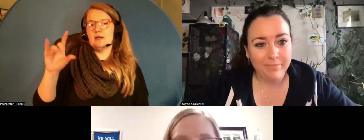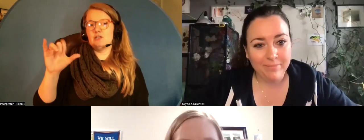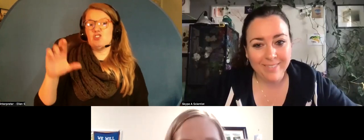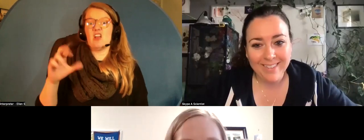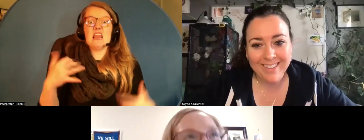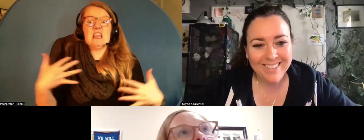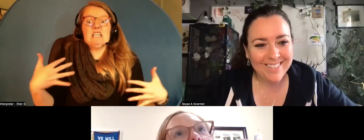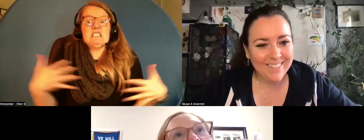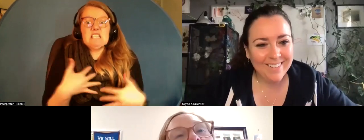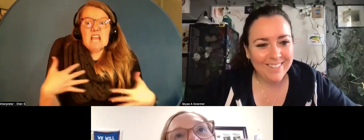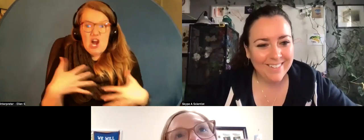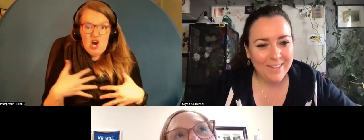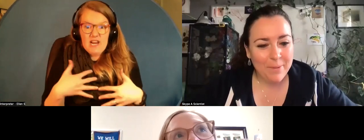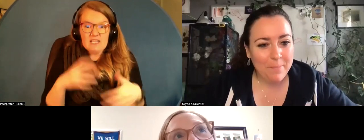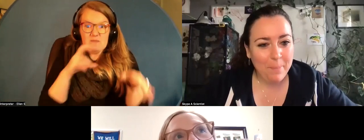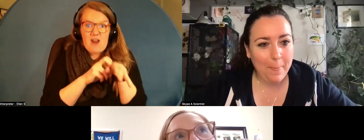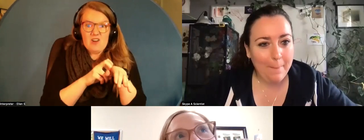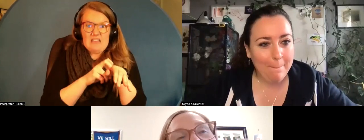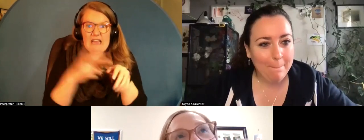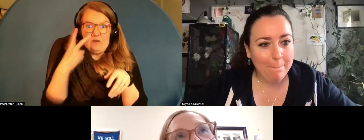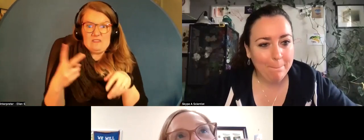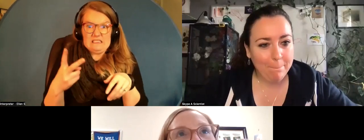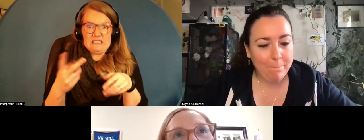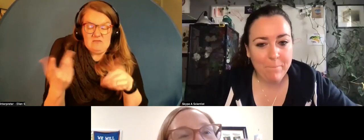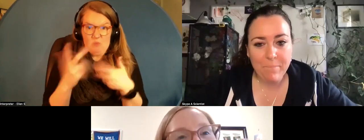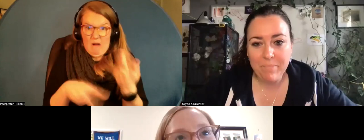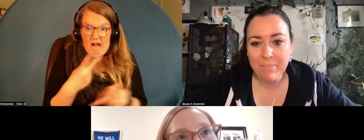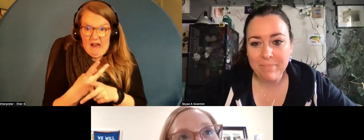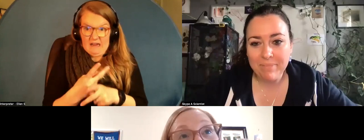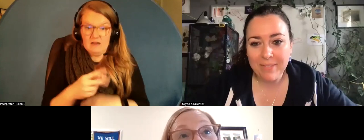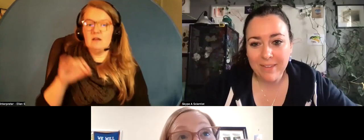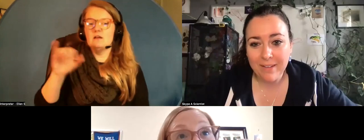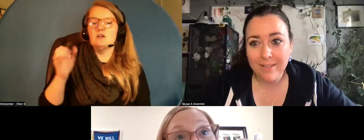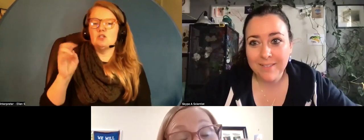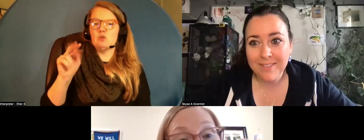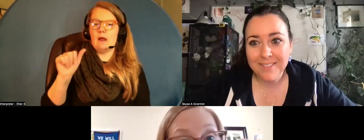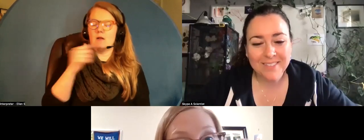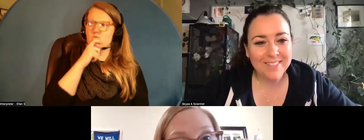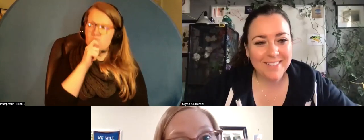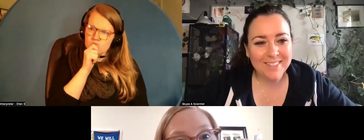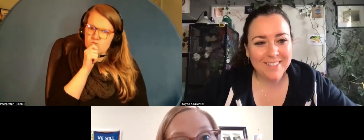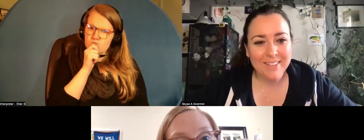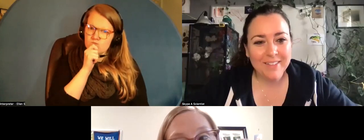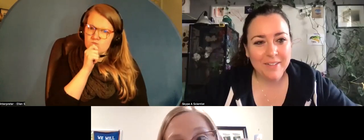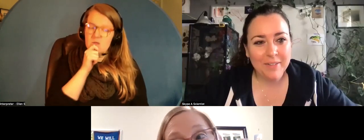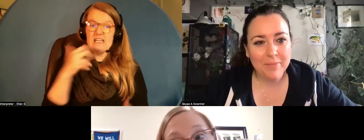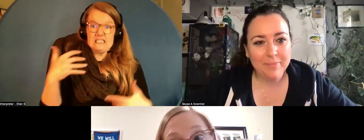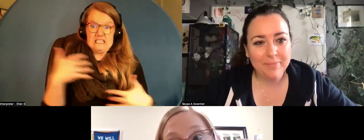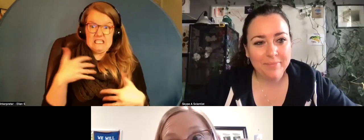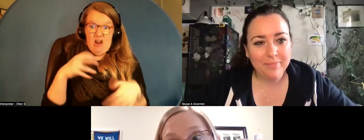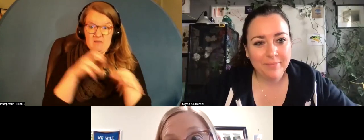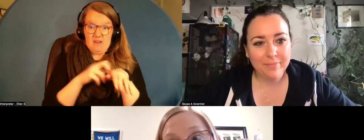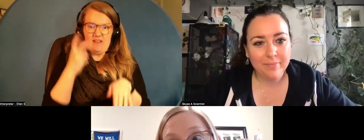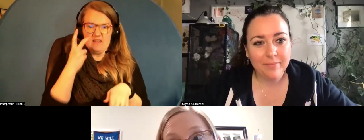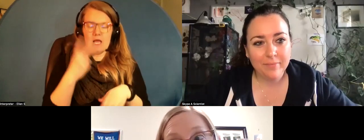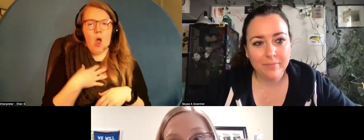seen? Oh, wow. Oh, the scariest parasite that I've personally ever seen. There is a